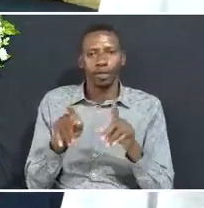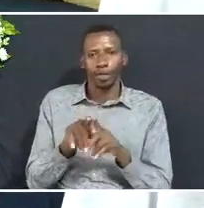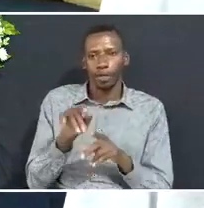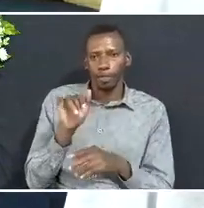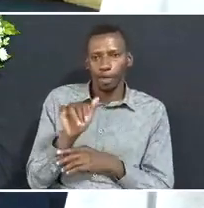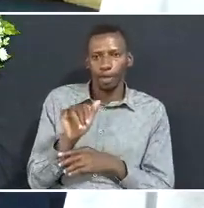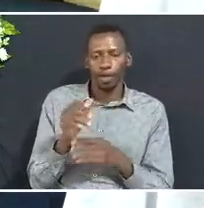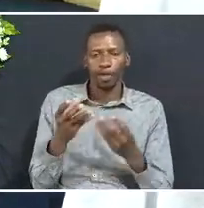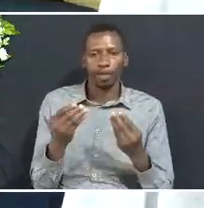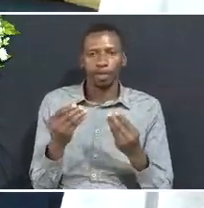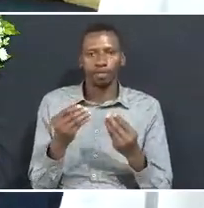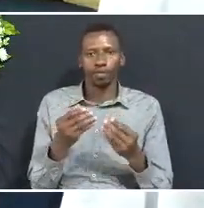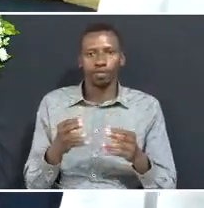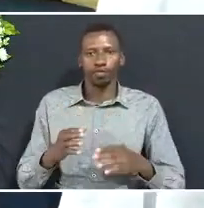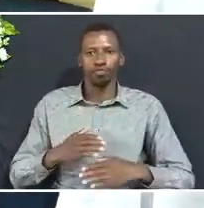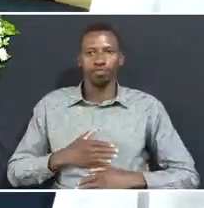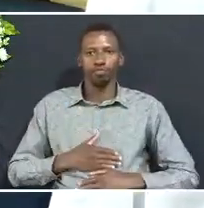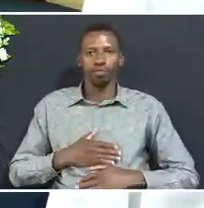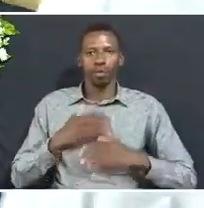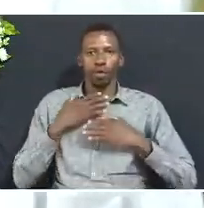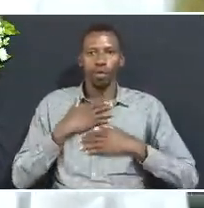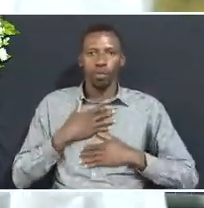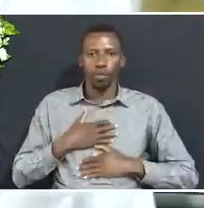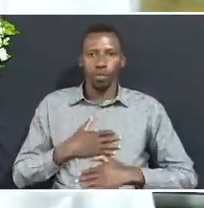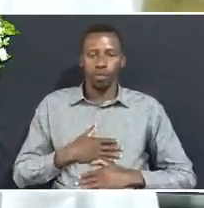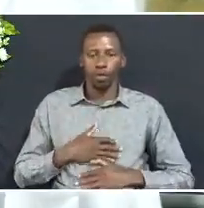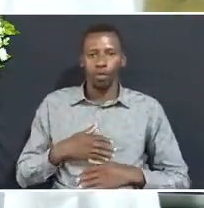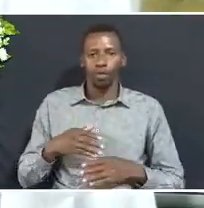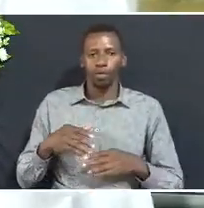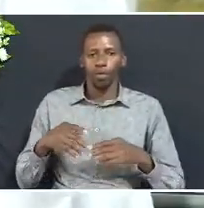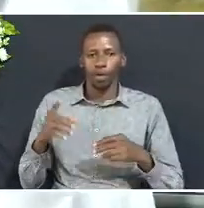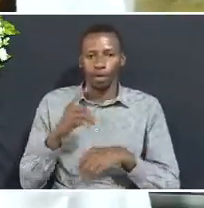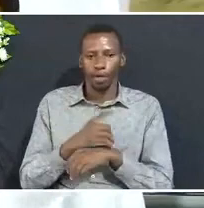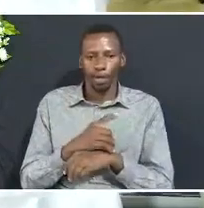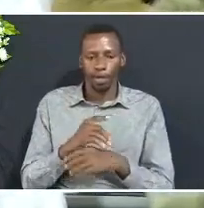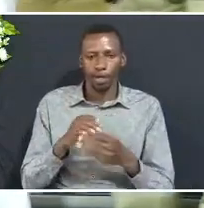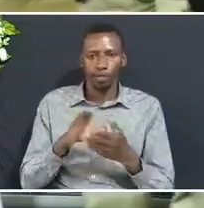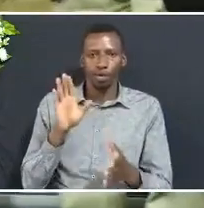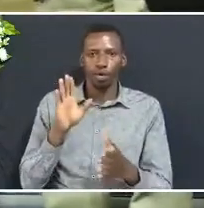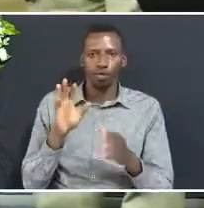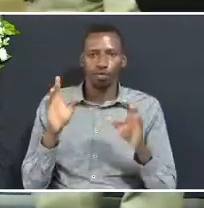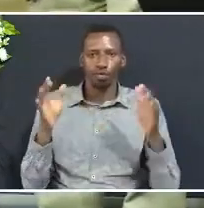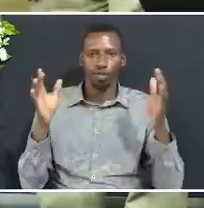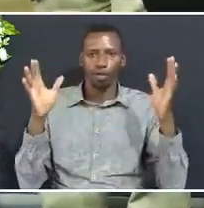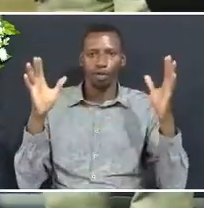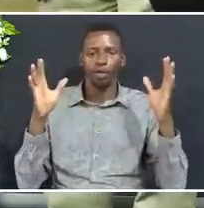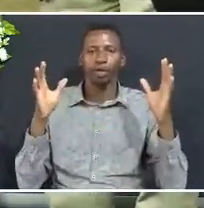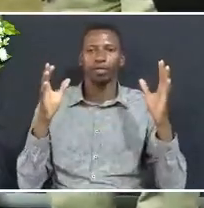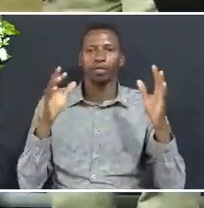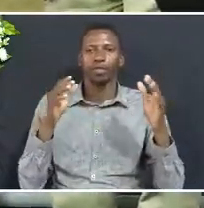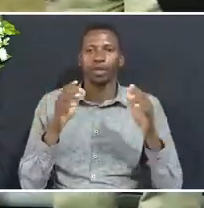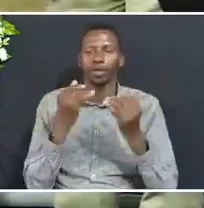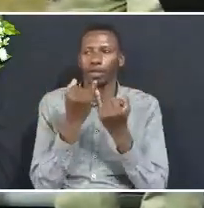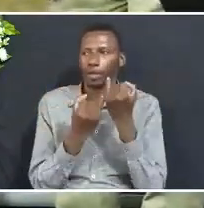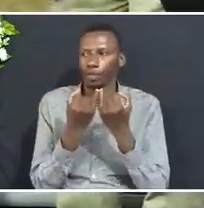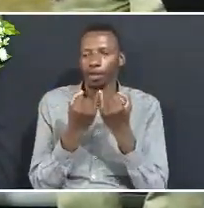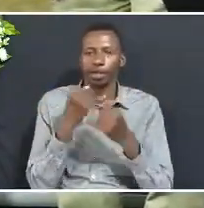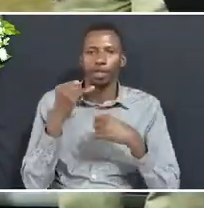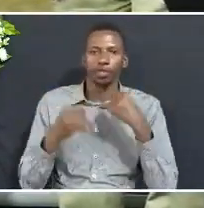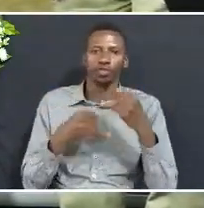to satisfy an occasion and maybe to celebrate Sabbath, celebrate the joy of meeting